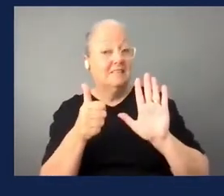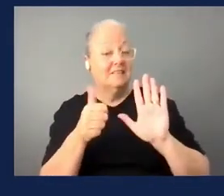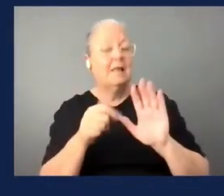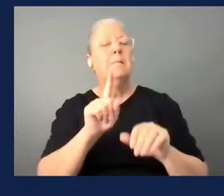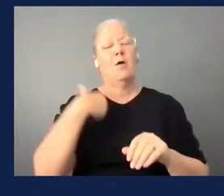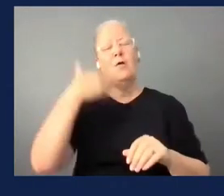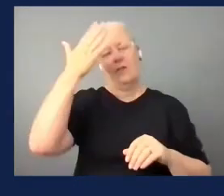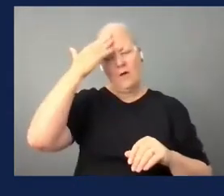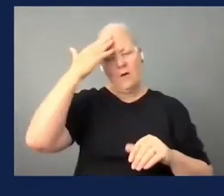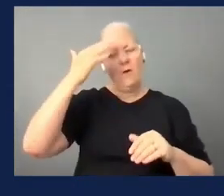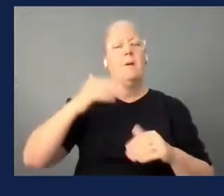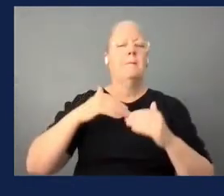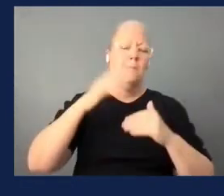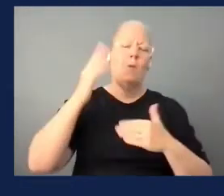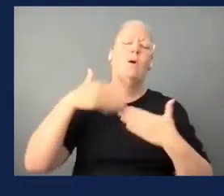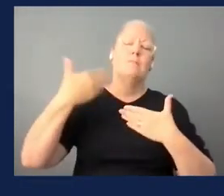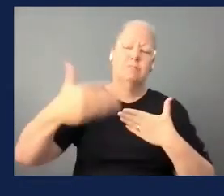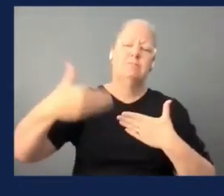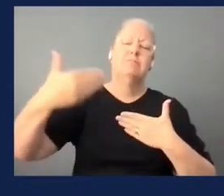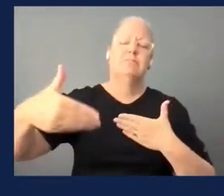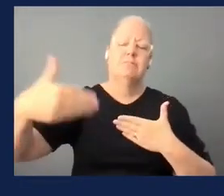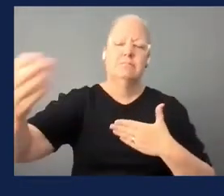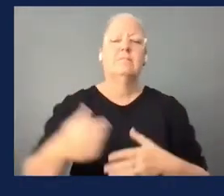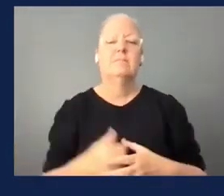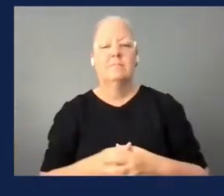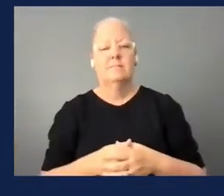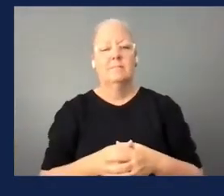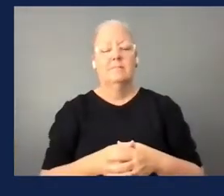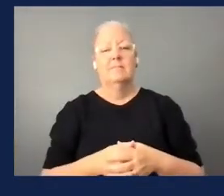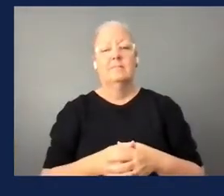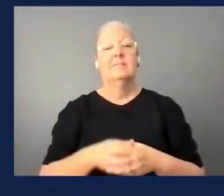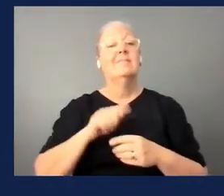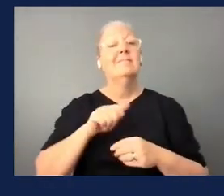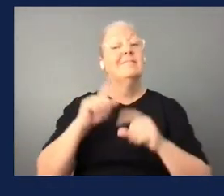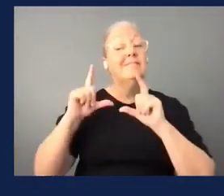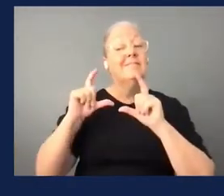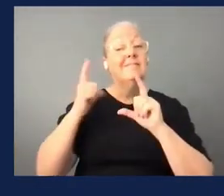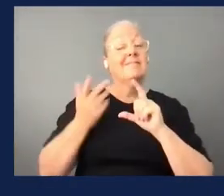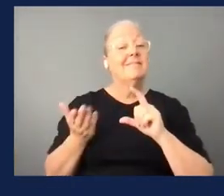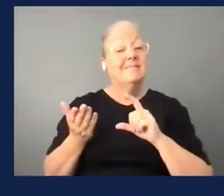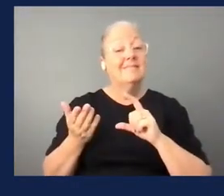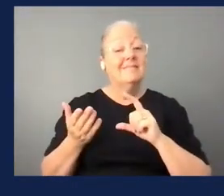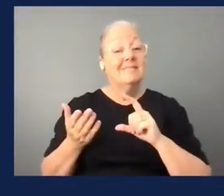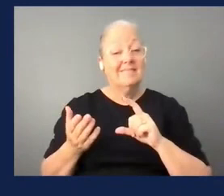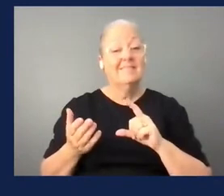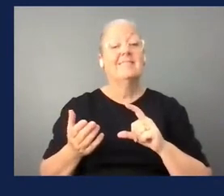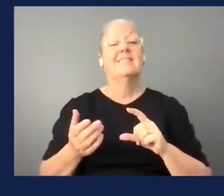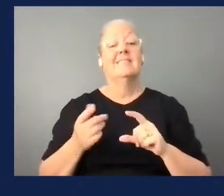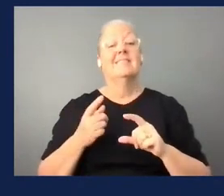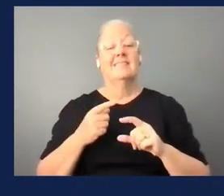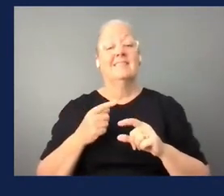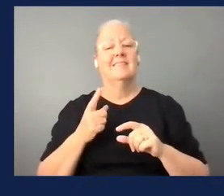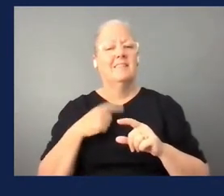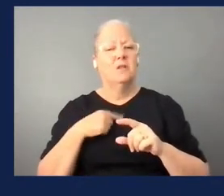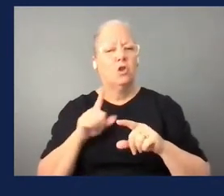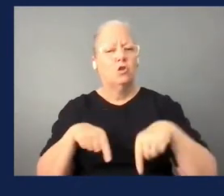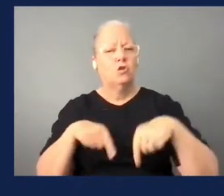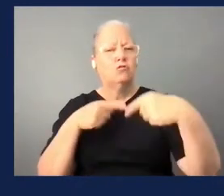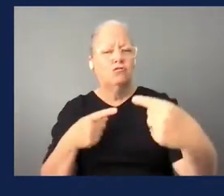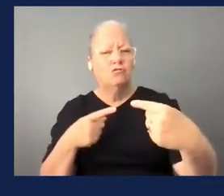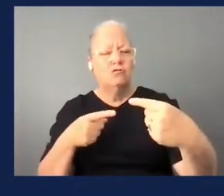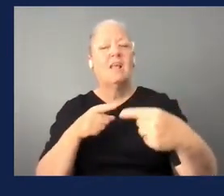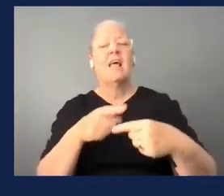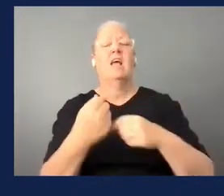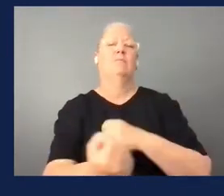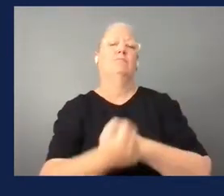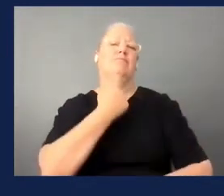UEFA Euro 2020 at the game where we got eliminated against Czechia, because there are